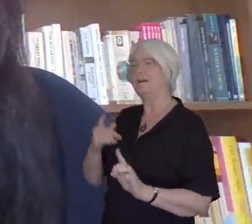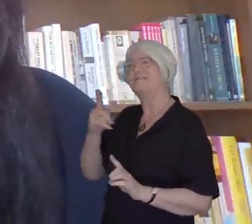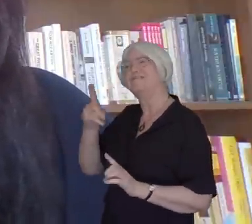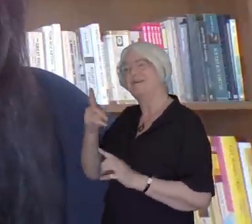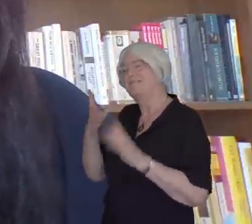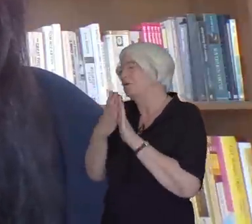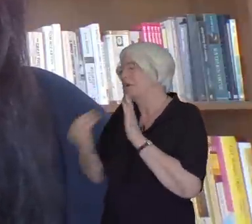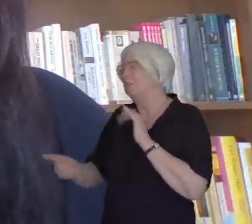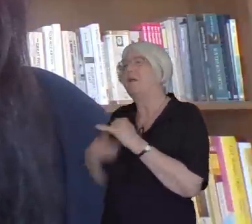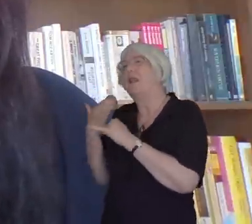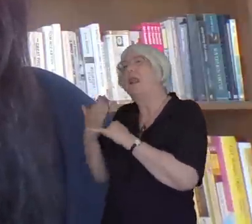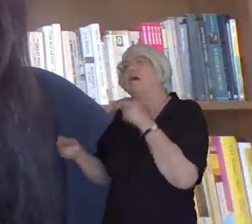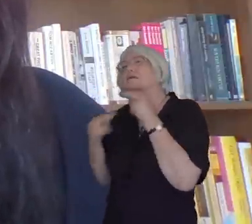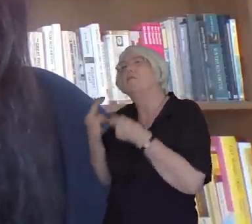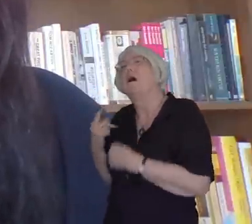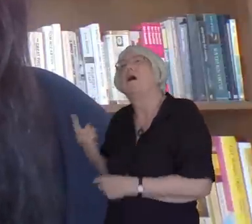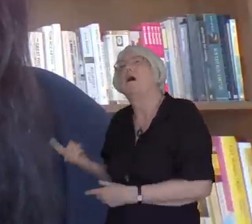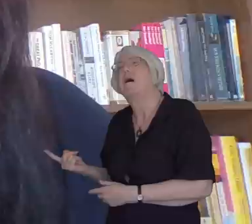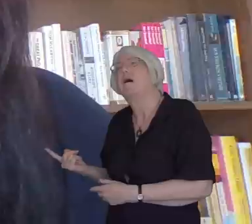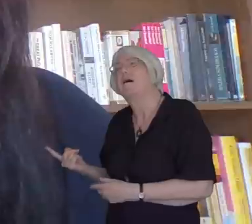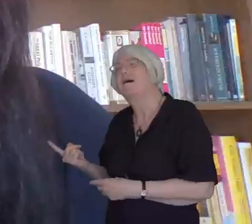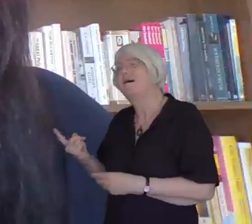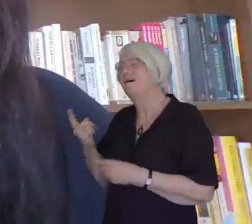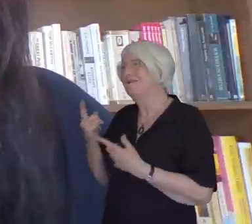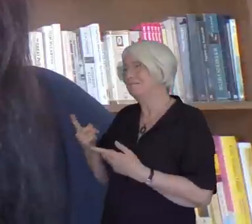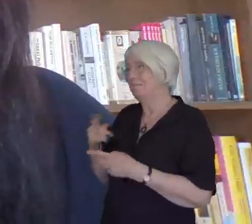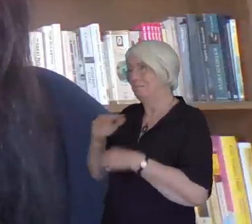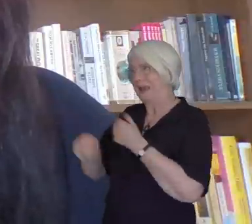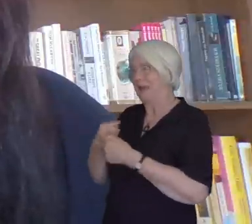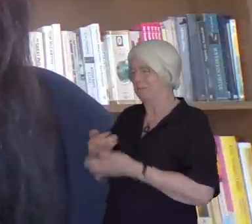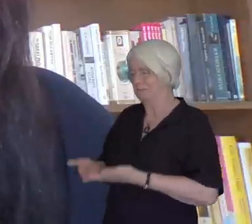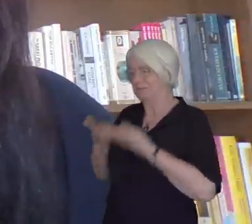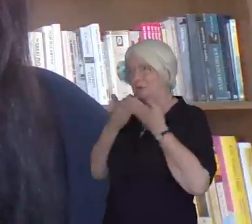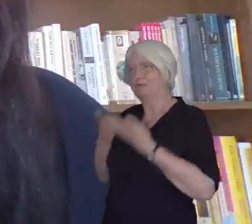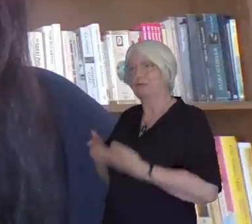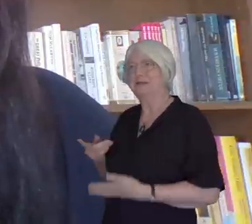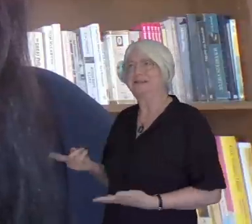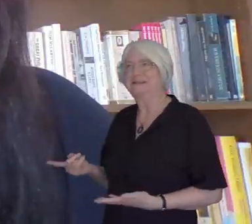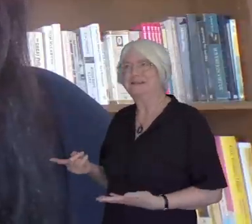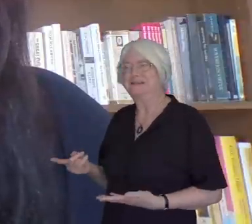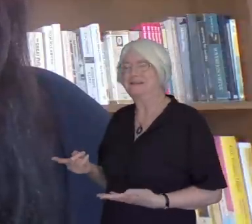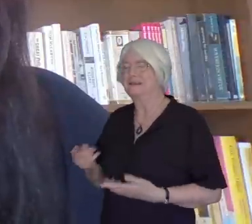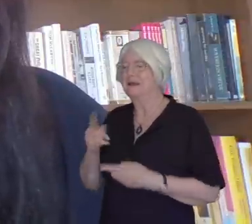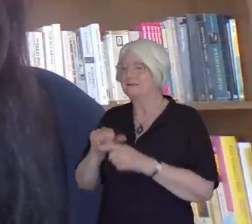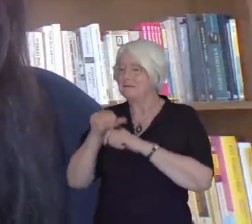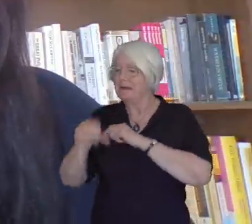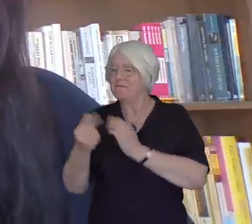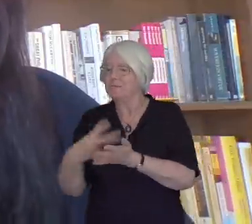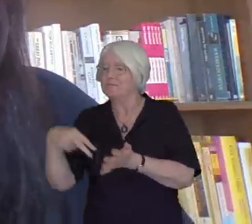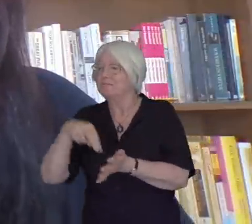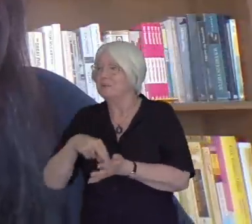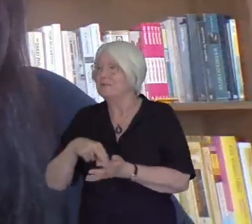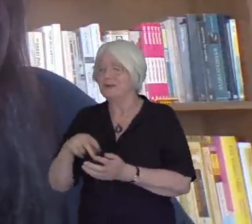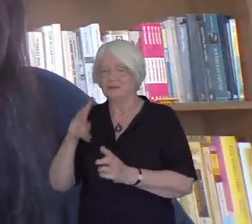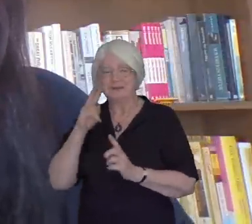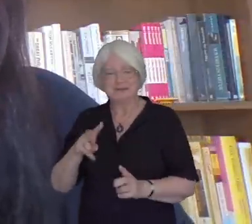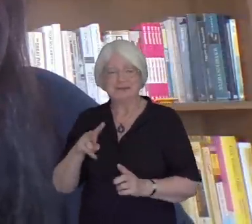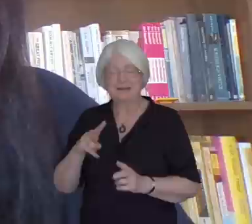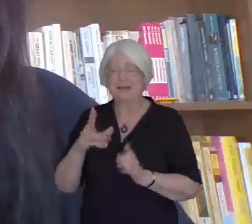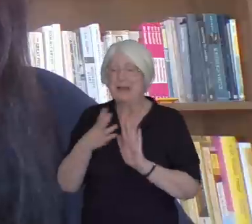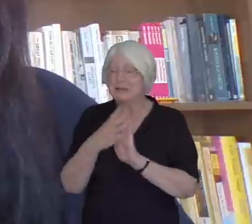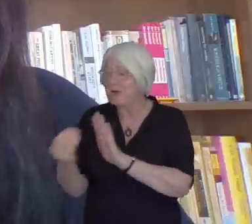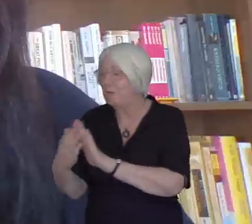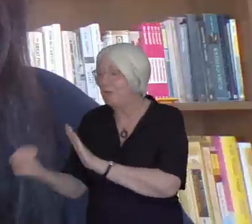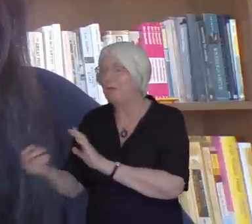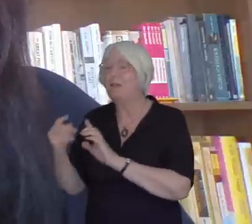crucifixion is the Eucharist we remember in our churches. And after his resurrection, there are a number of examples of Jesus meeting the disciples